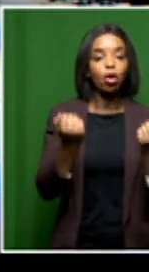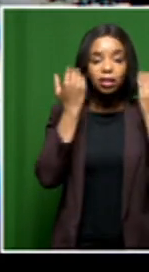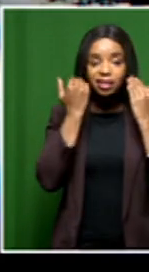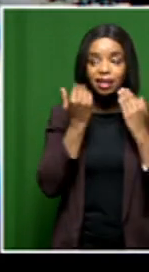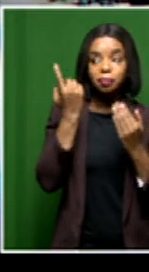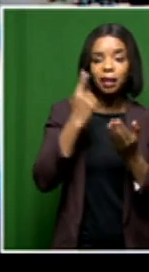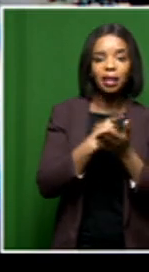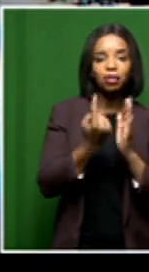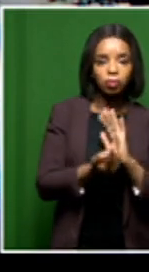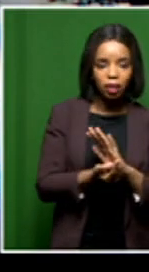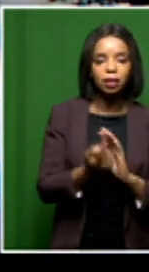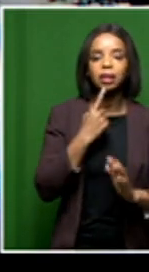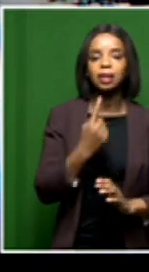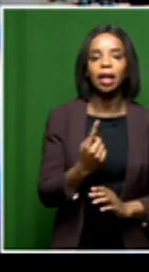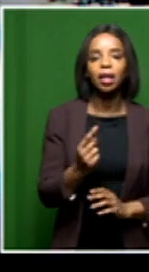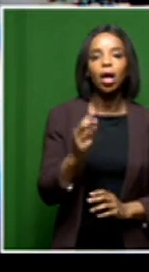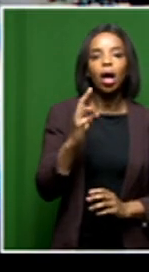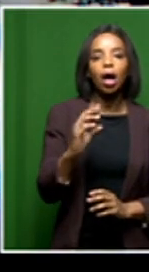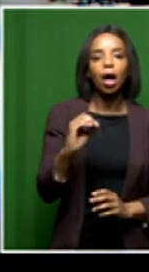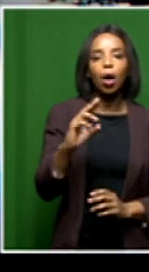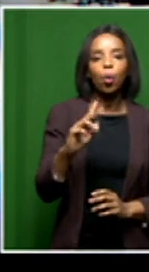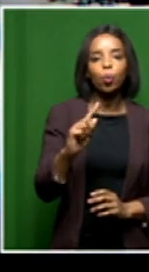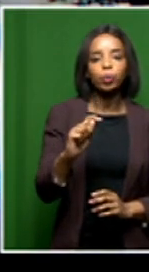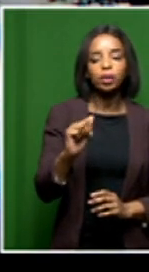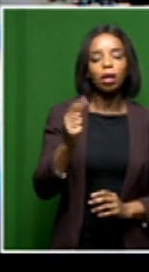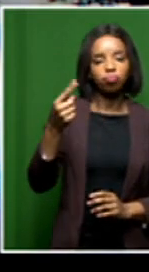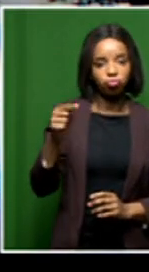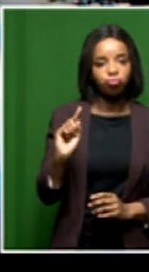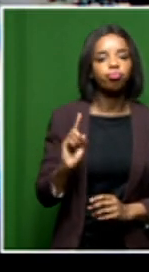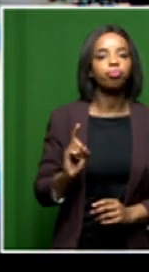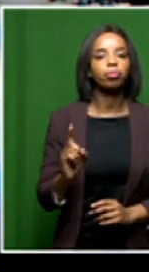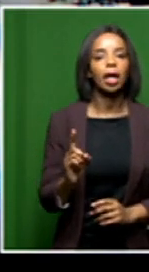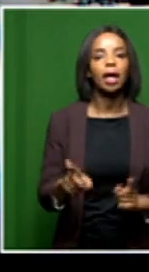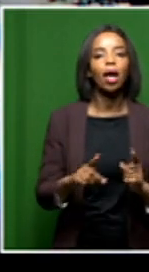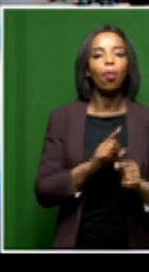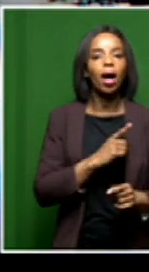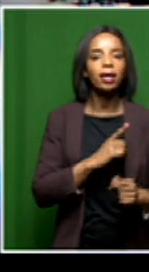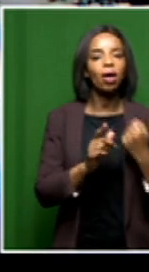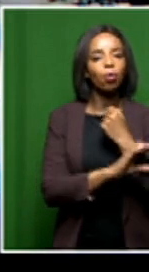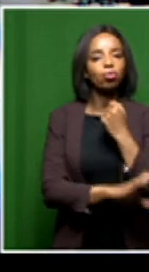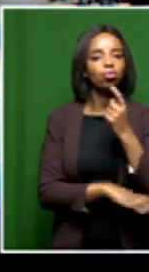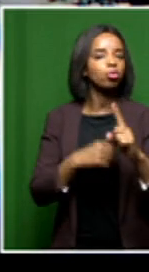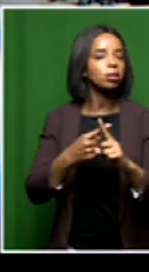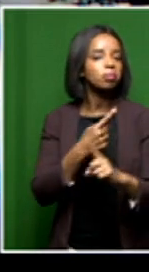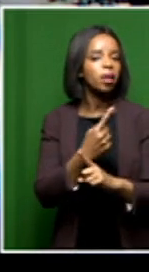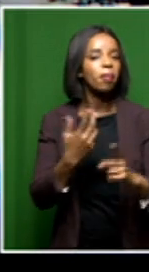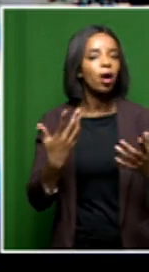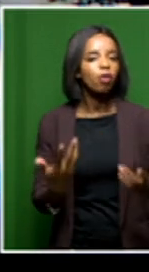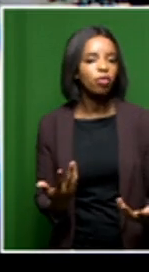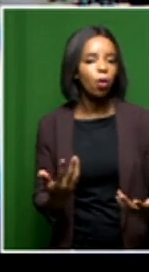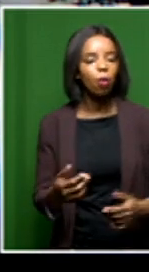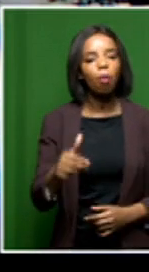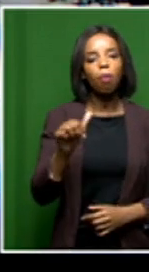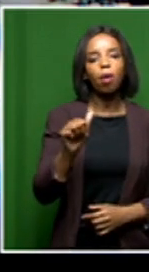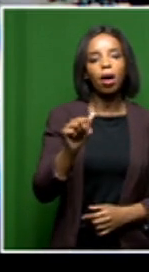of the organisation undoing tax abuse, or OUTA, on the constitutionality of the principal administrative adjudication of